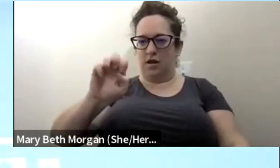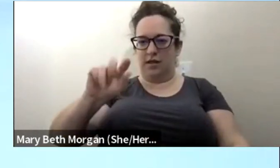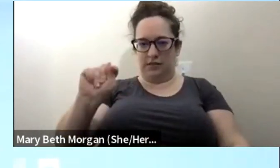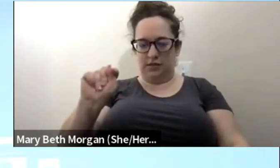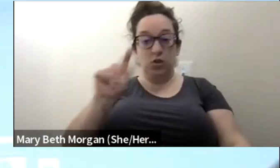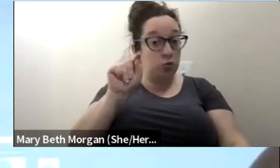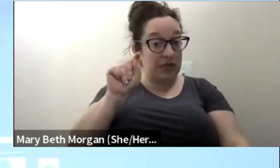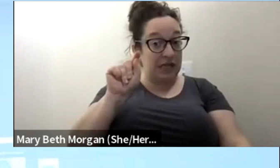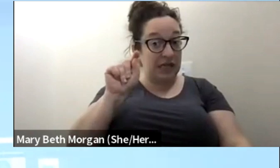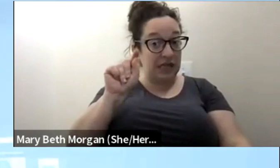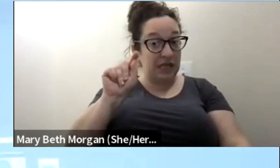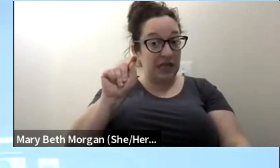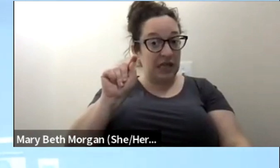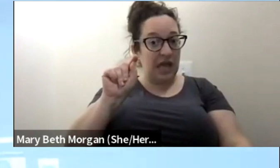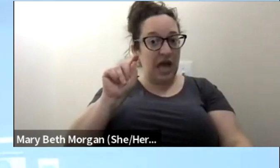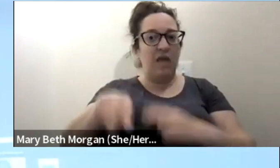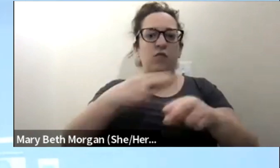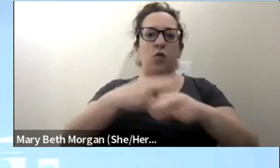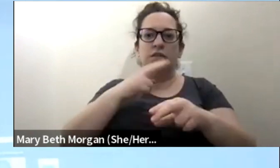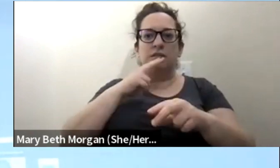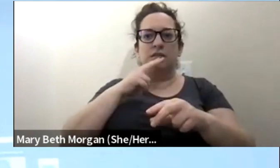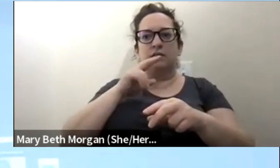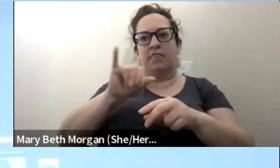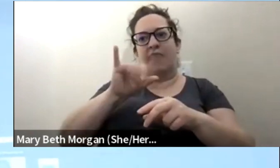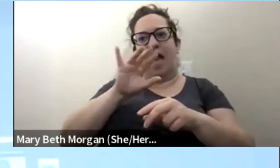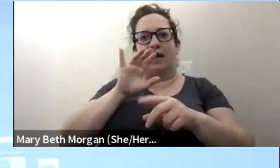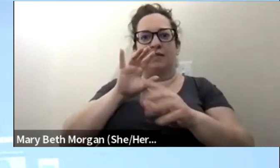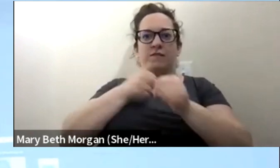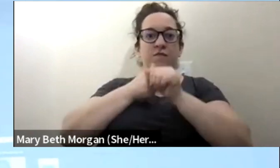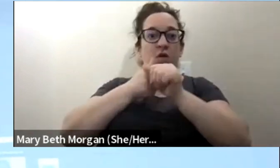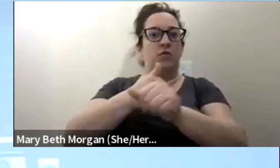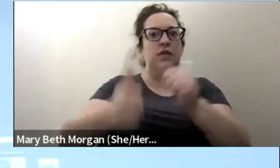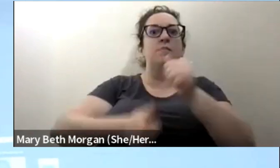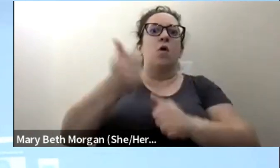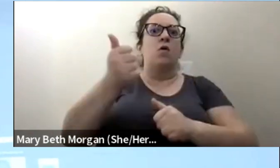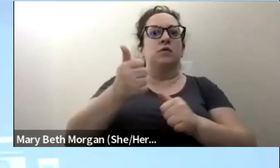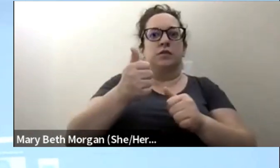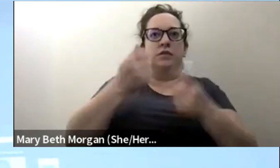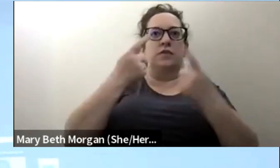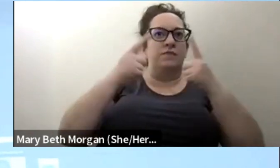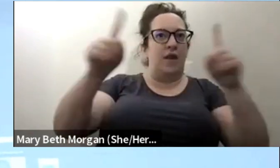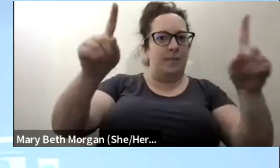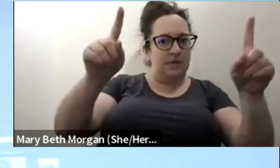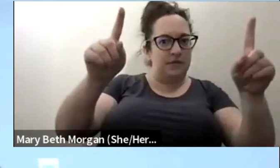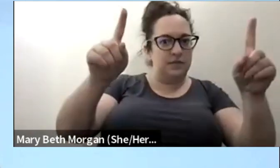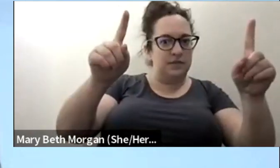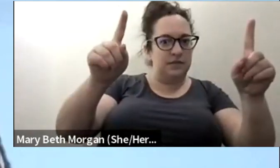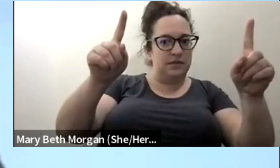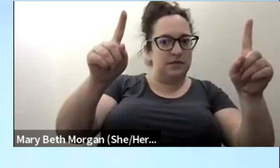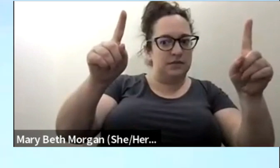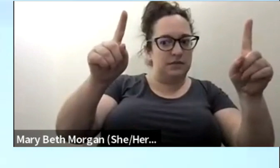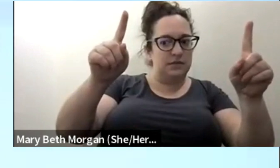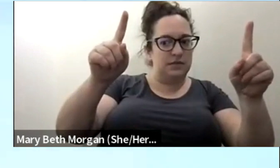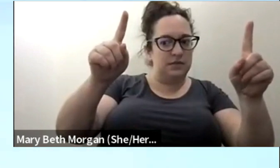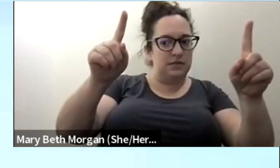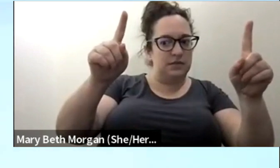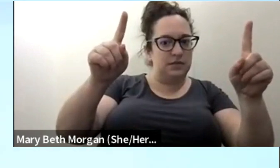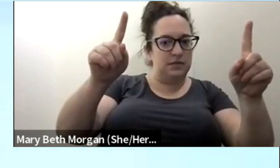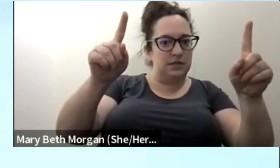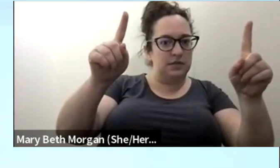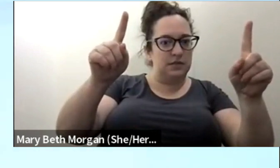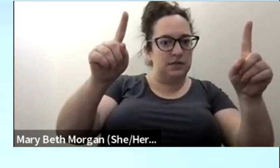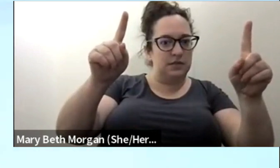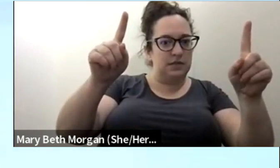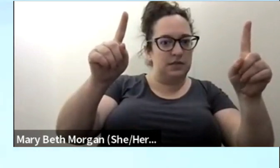text. So I know that we talked about the sonnet 20, which of course is the one that follows the most famous sonnet, which is,